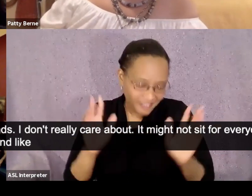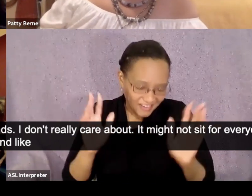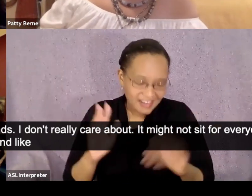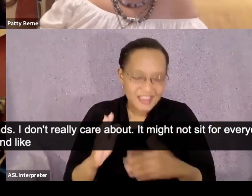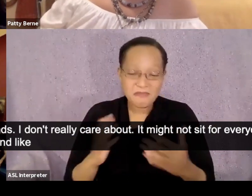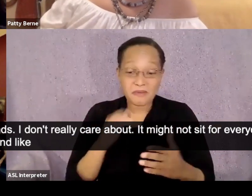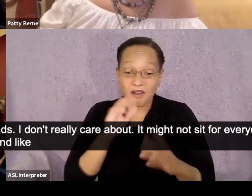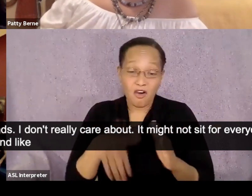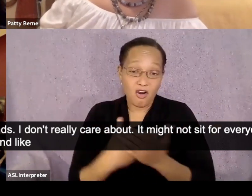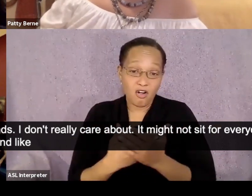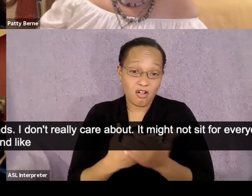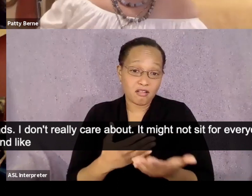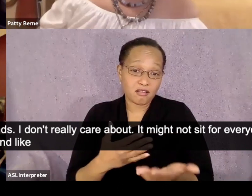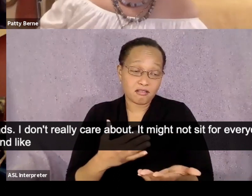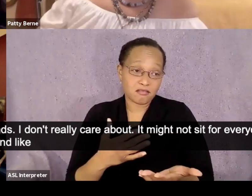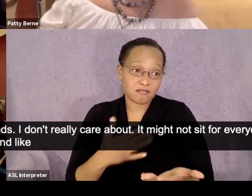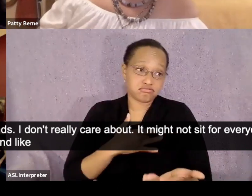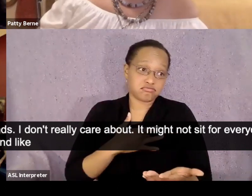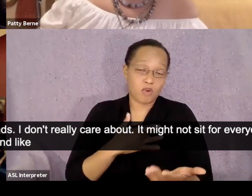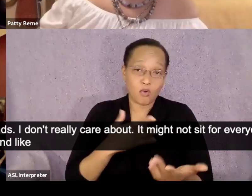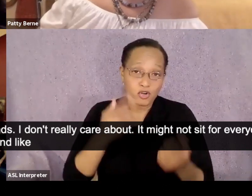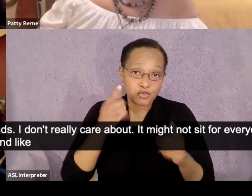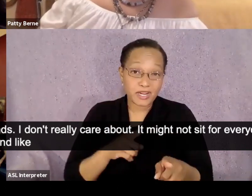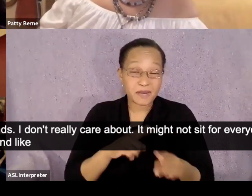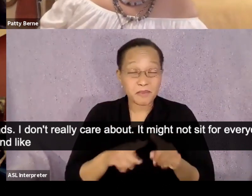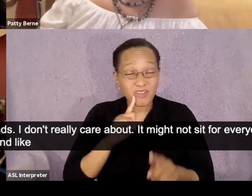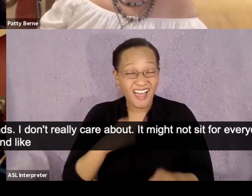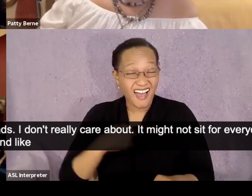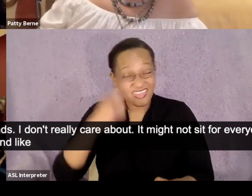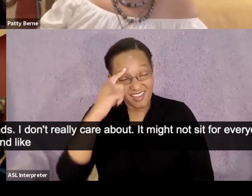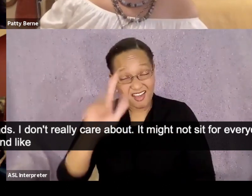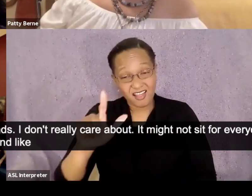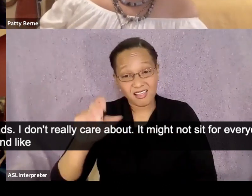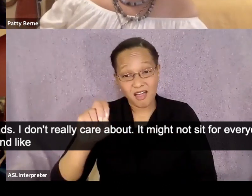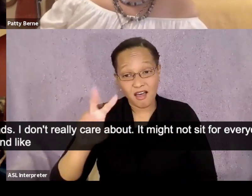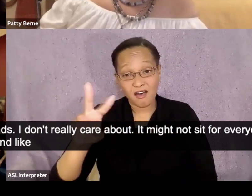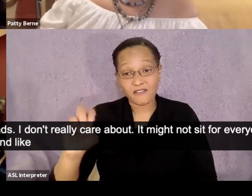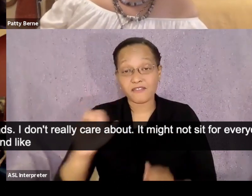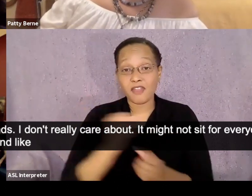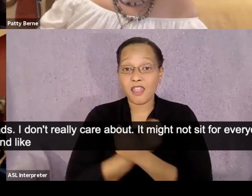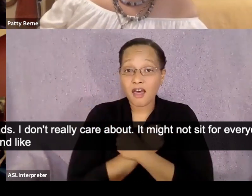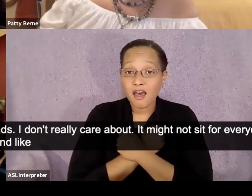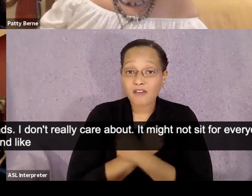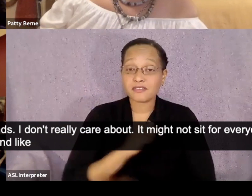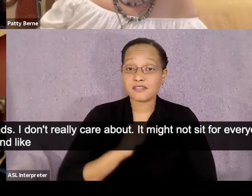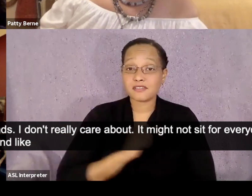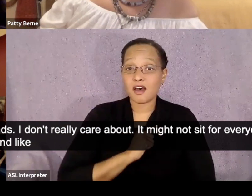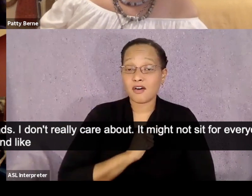for everyone. But I think that love is really important. Loving ourselves, and